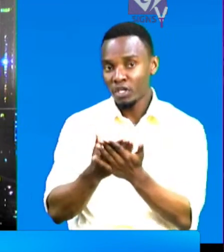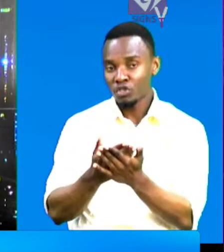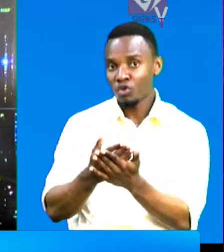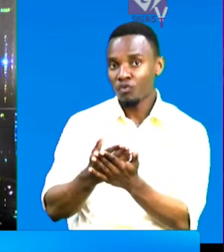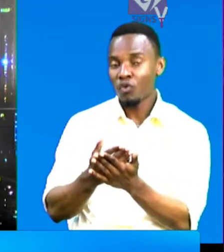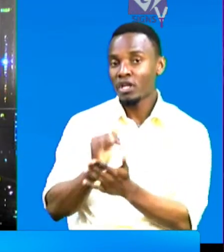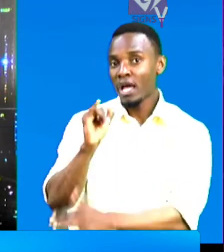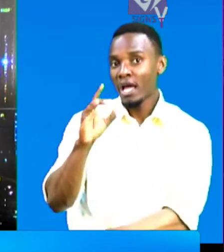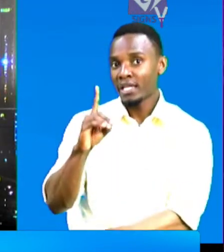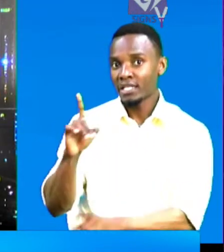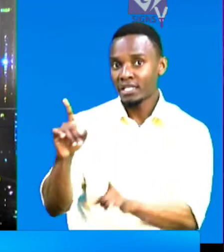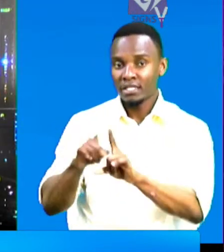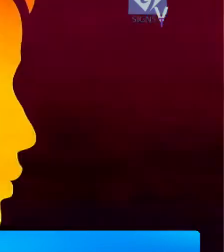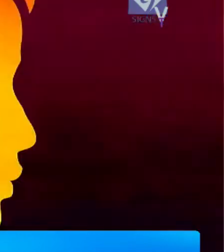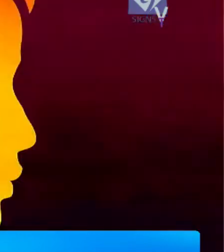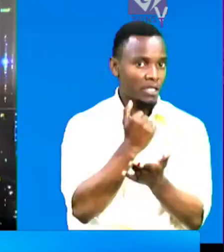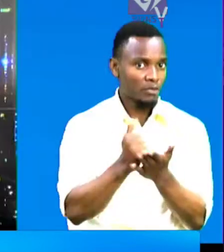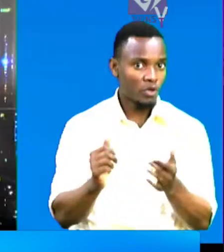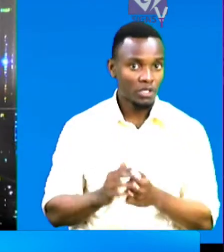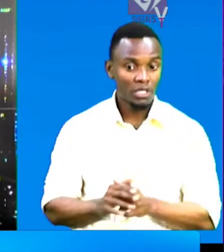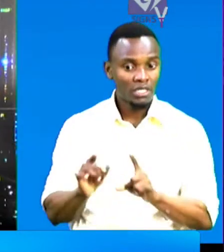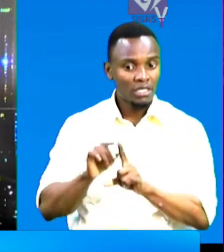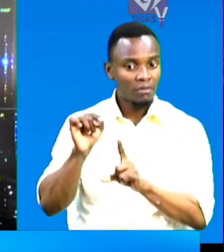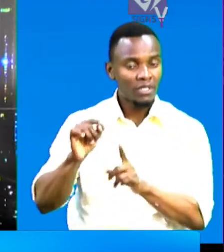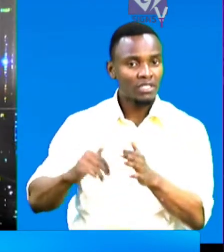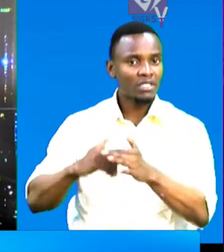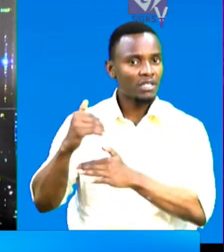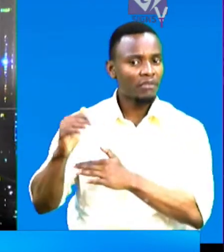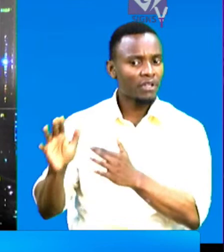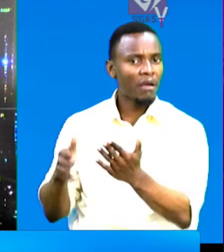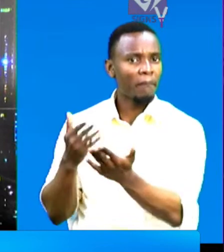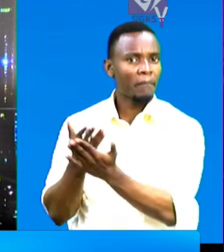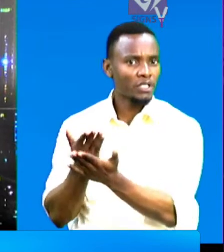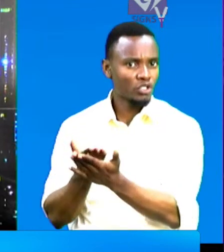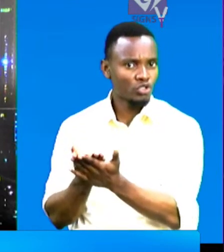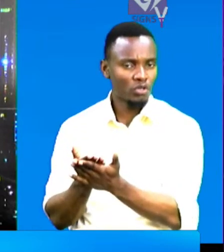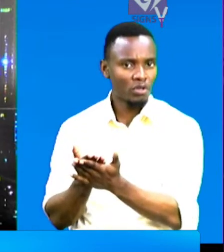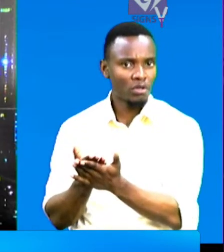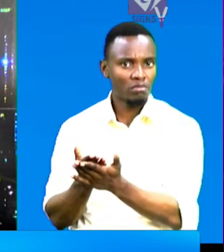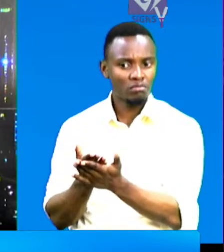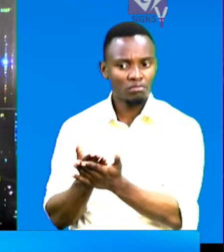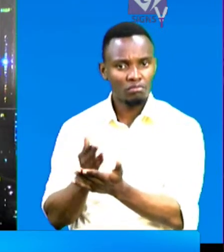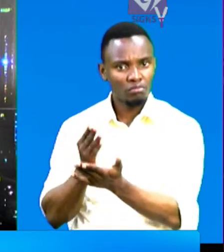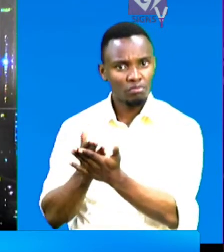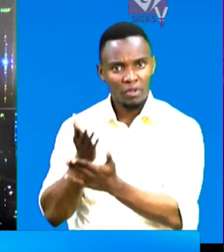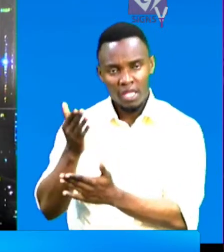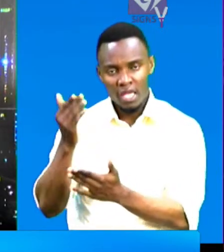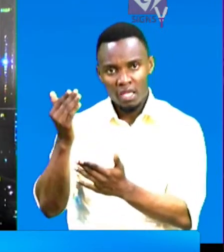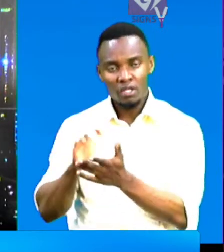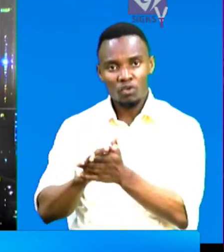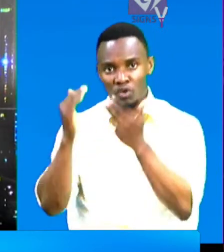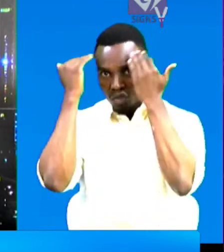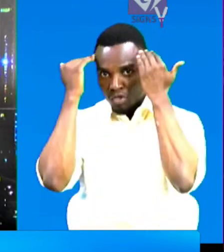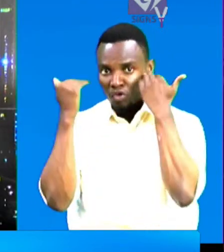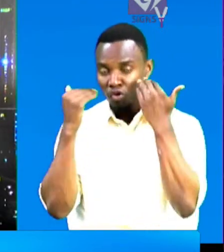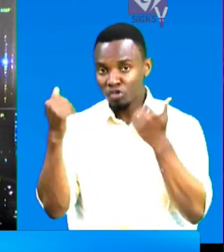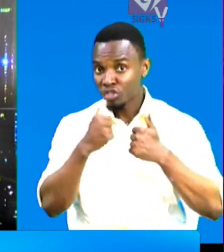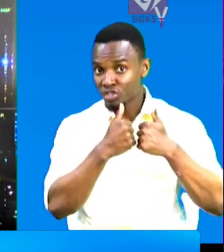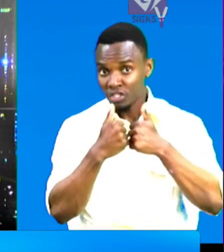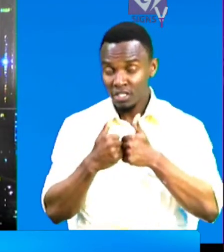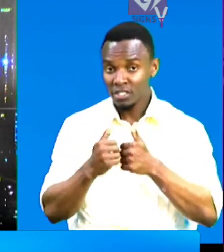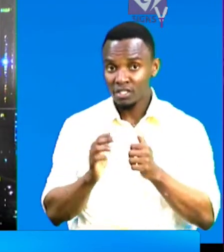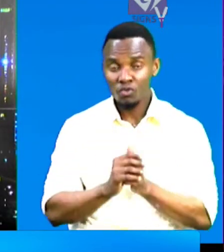and passports. This comes after a petitioner moved to court challenging the Gazette notice dated